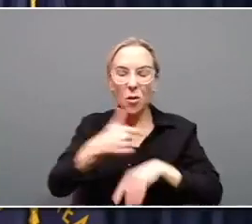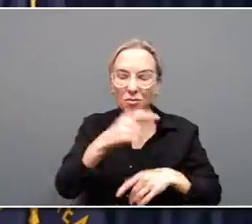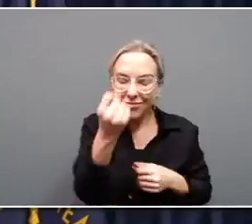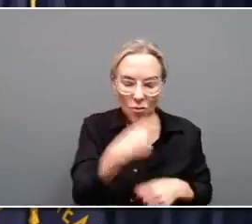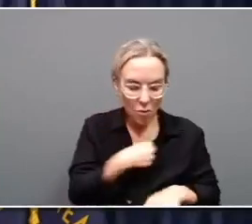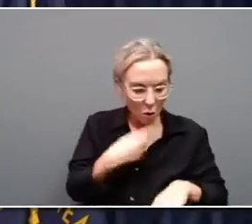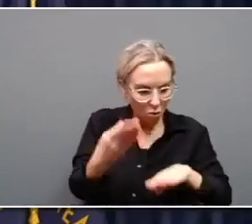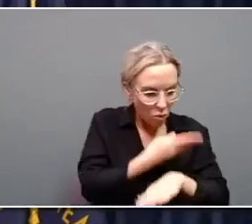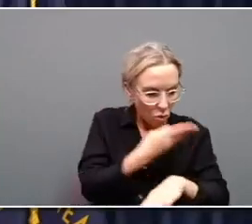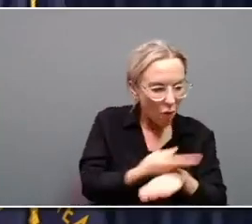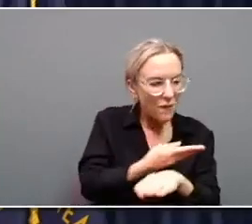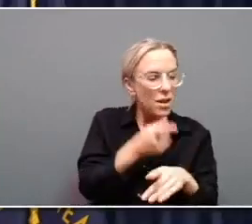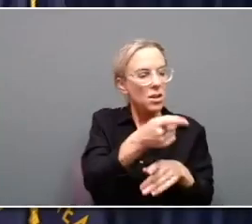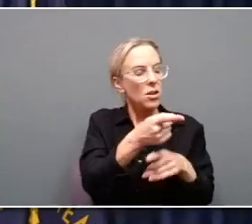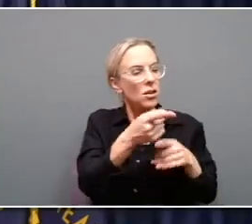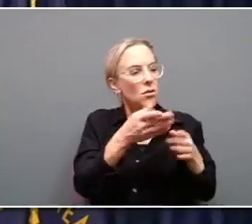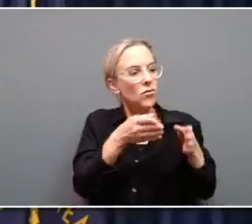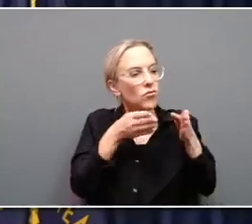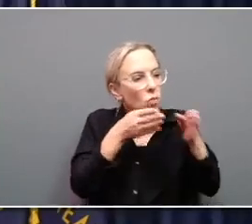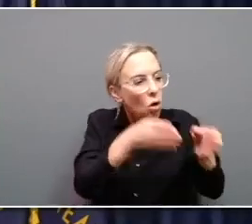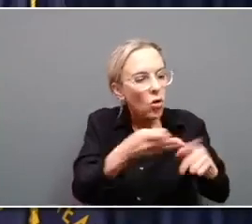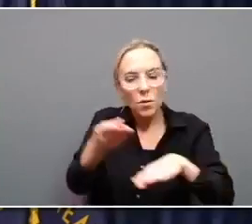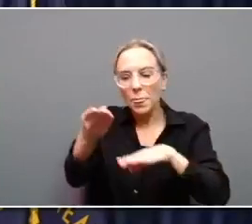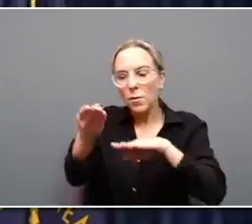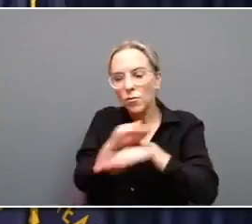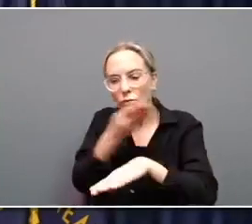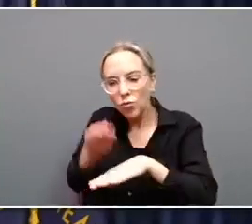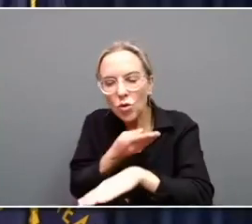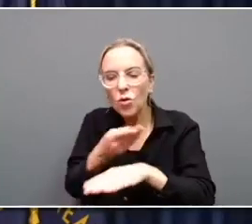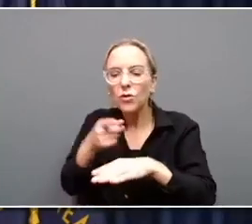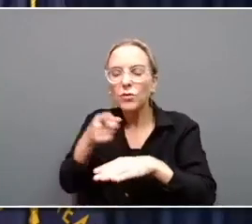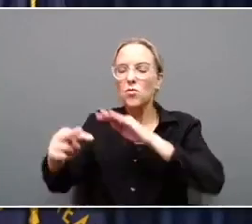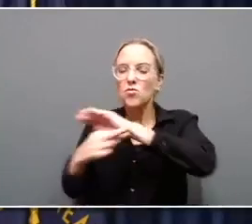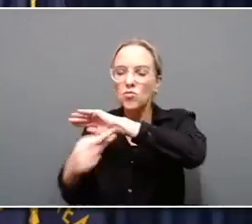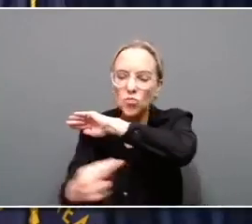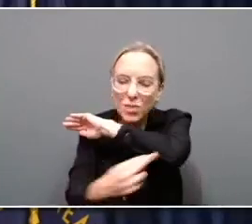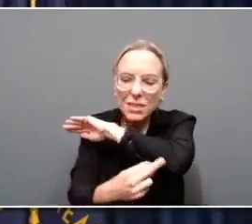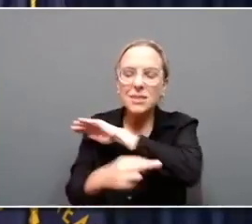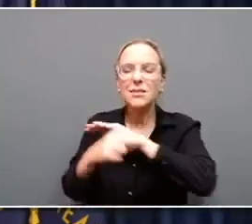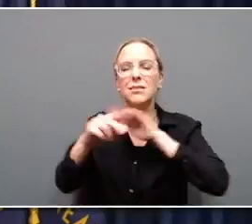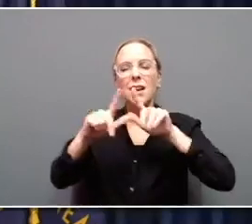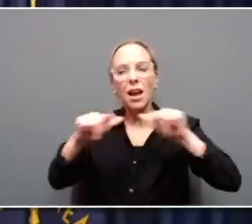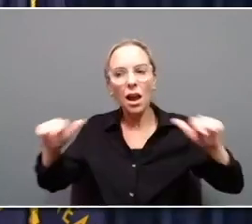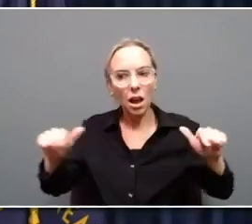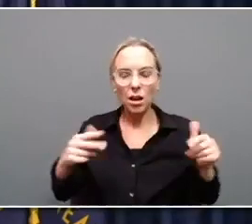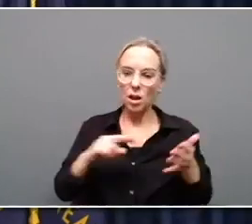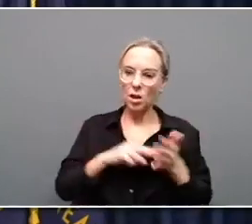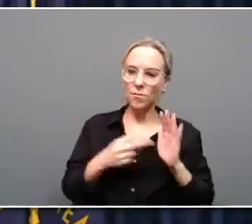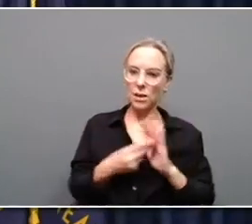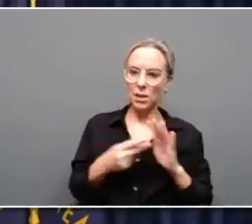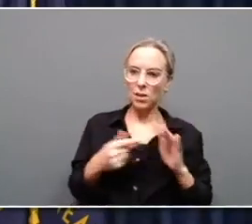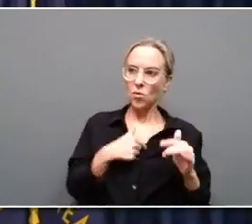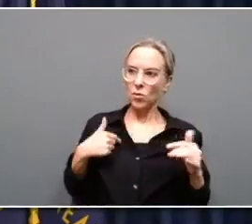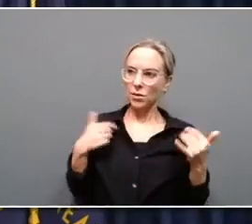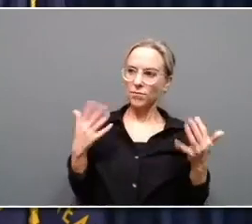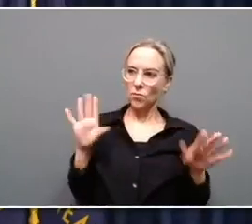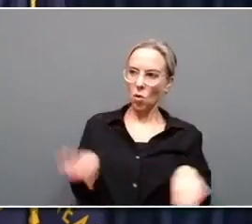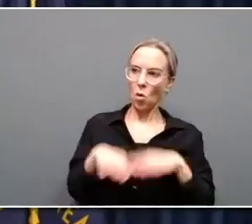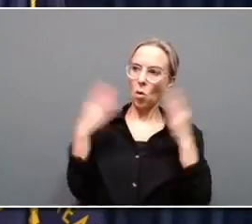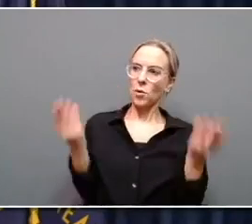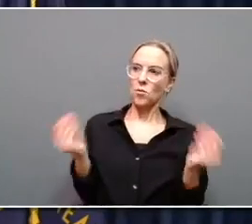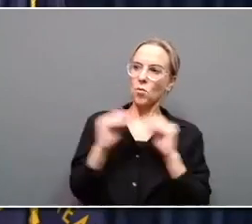are able to improve our roadway systems, our bridges, and others, we open ourselves up to more opportunity, economic development,